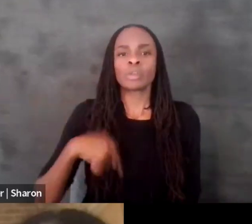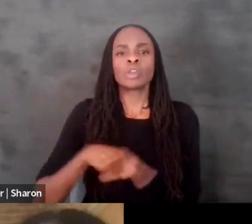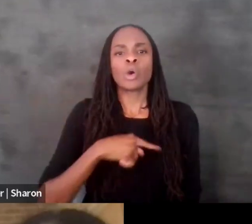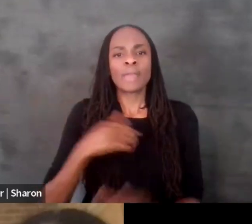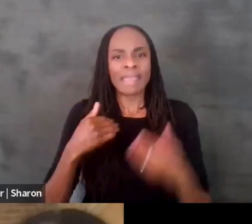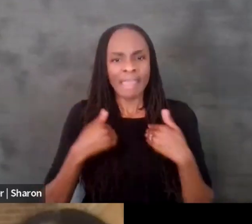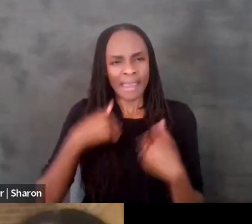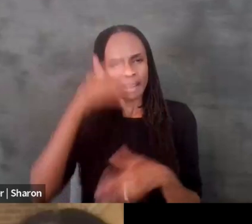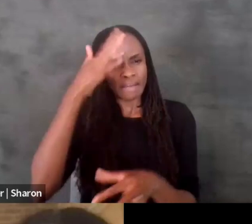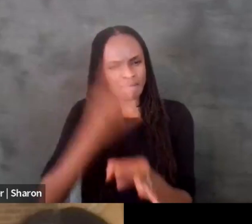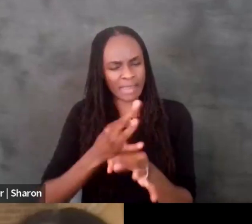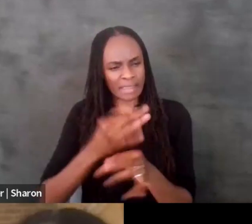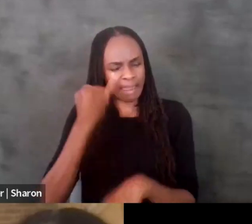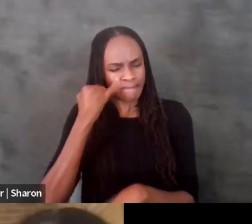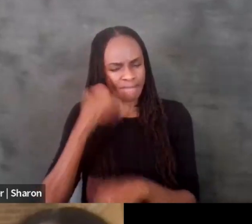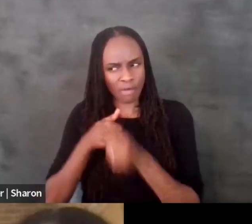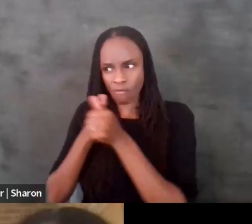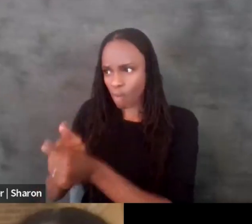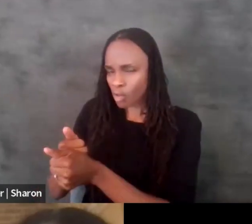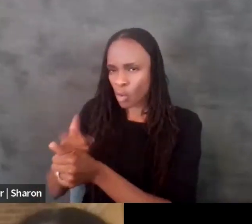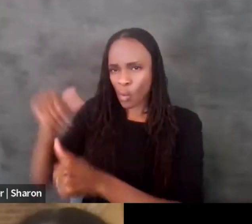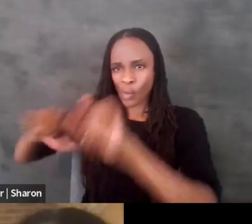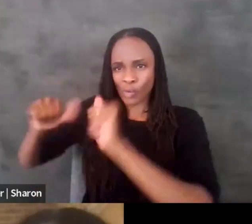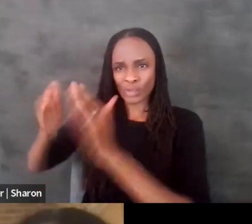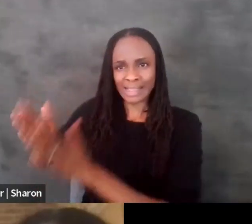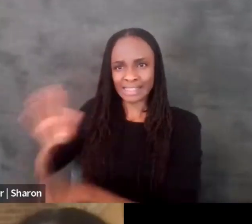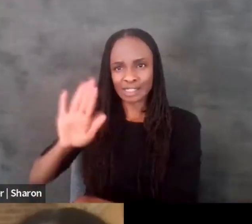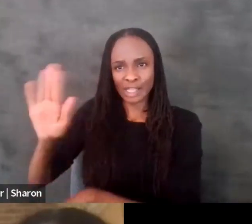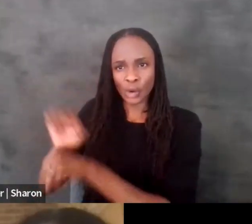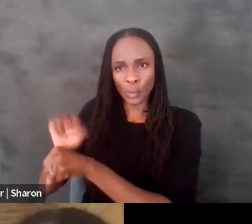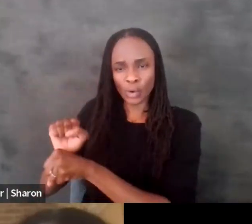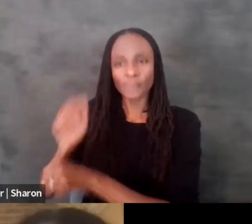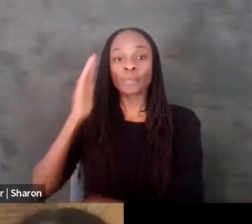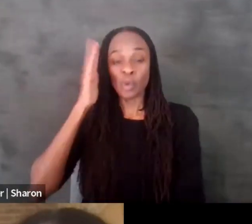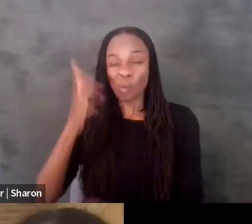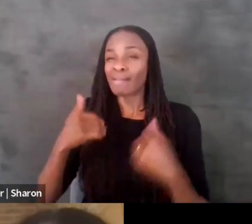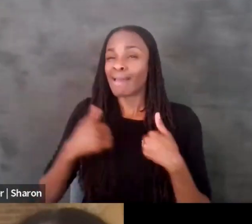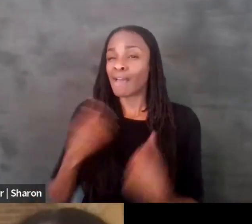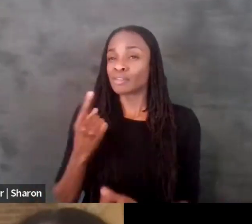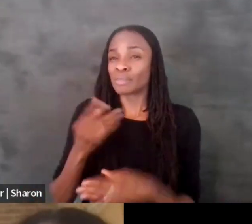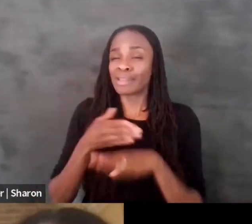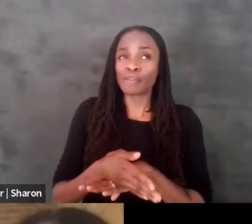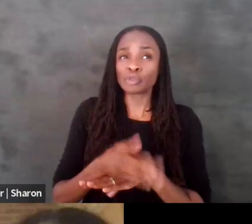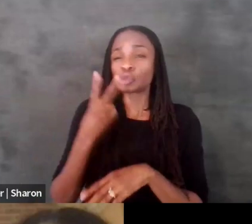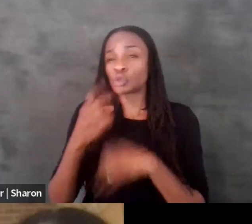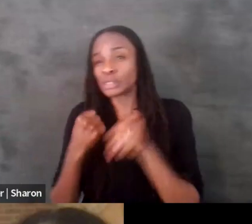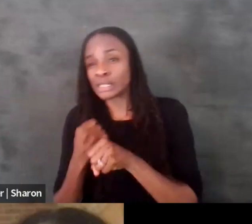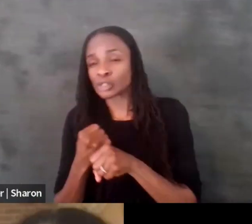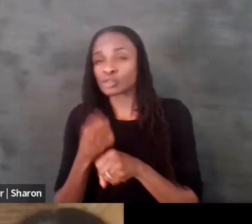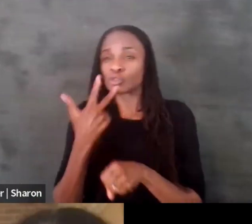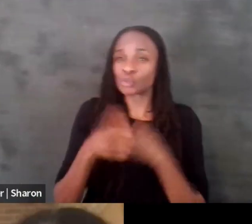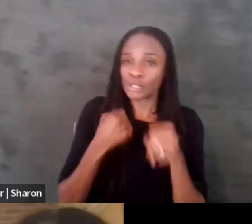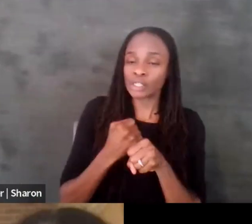we follow the work of the scientist, there will be something after 2, 3 years that will give us